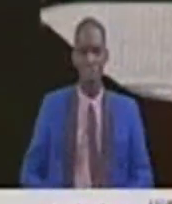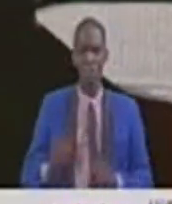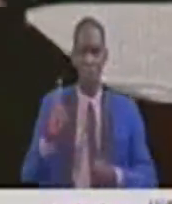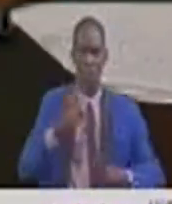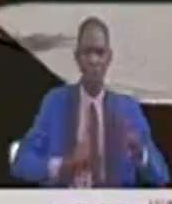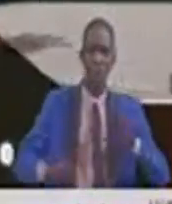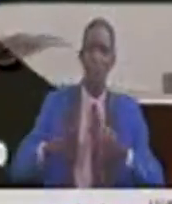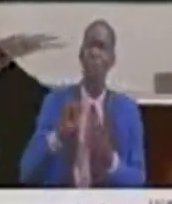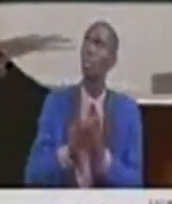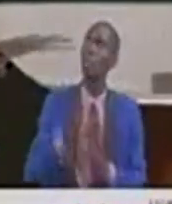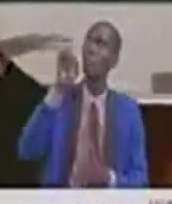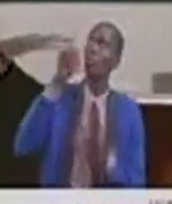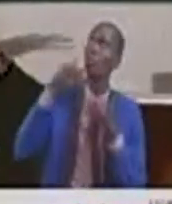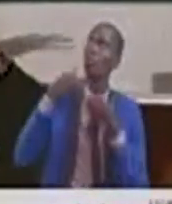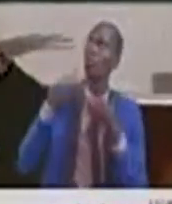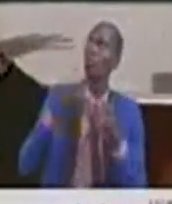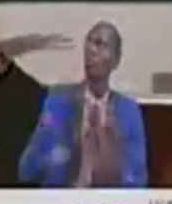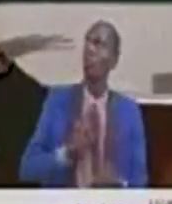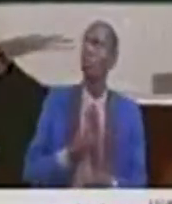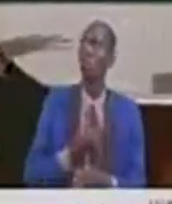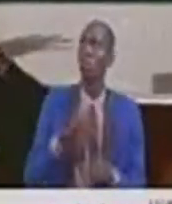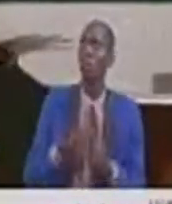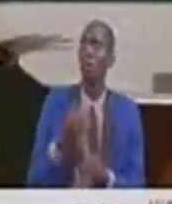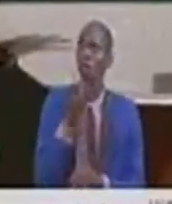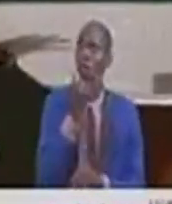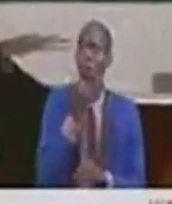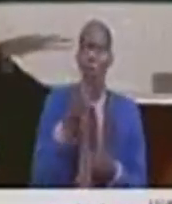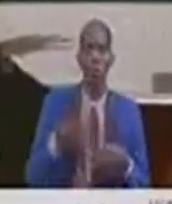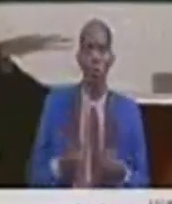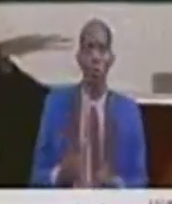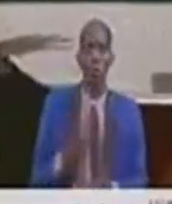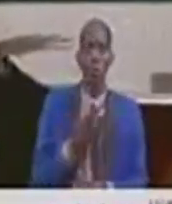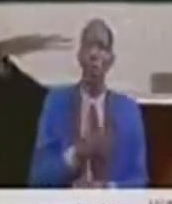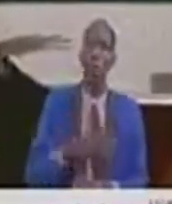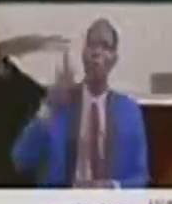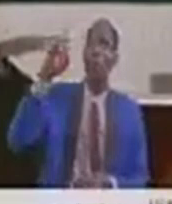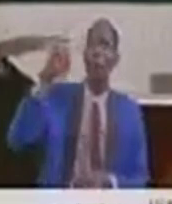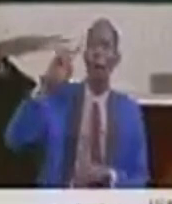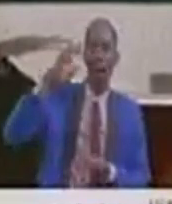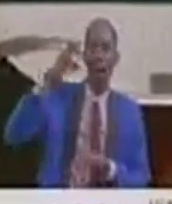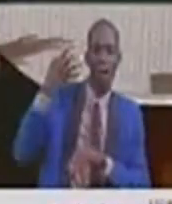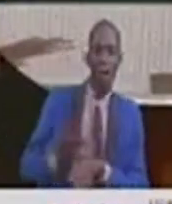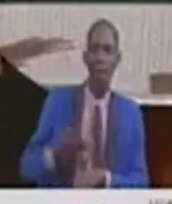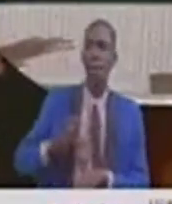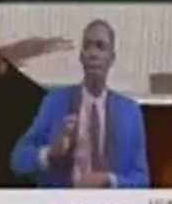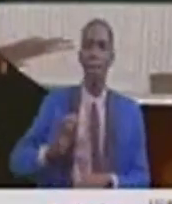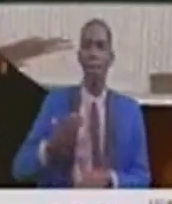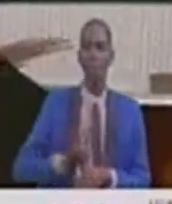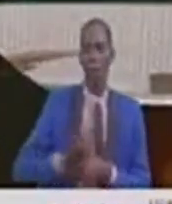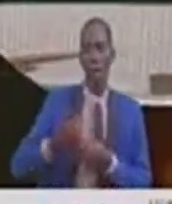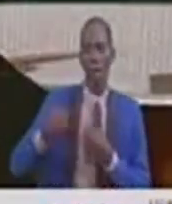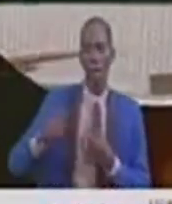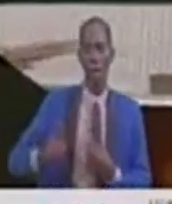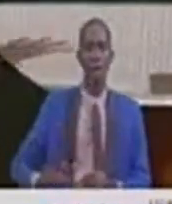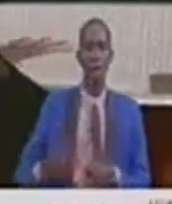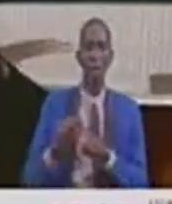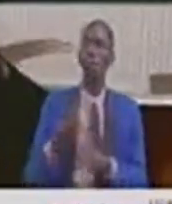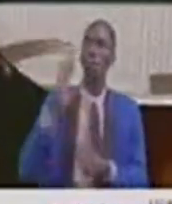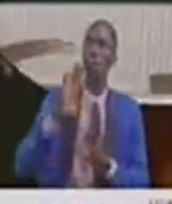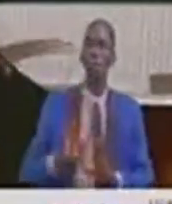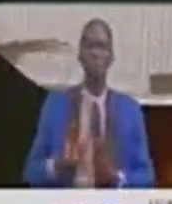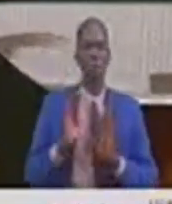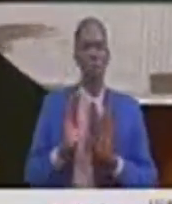ways, and you hardened our heart from thy fear. God doesn't